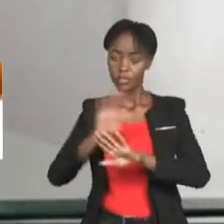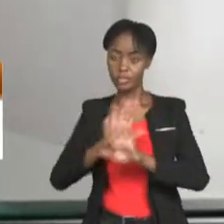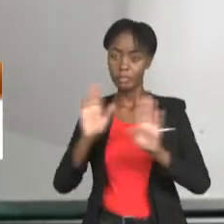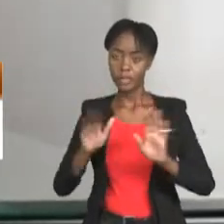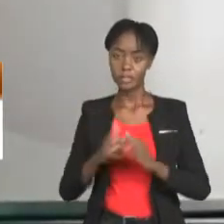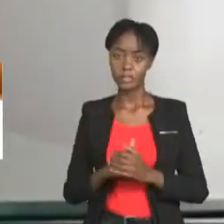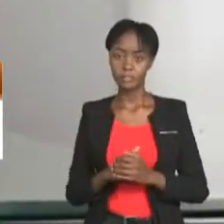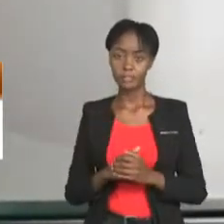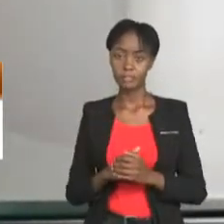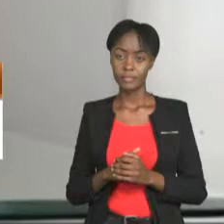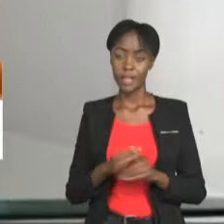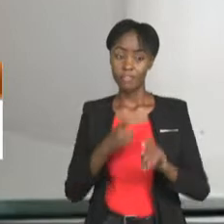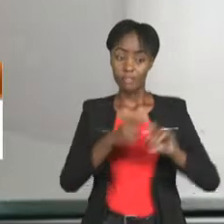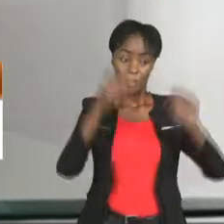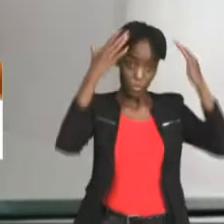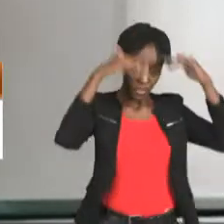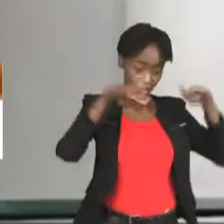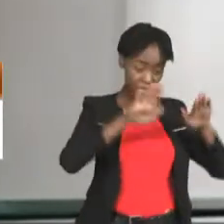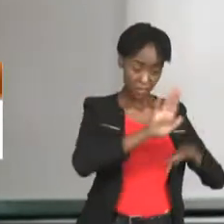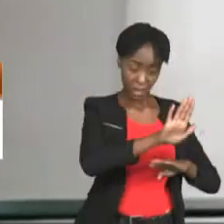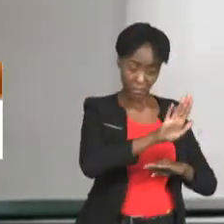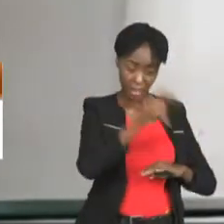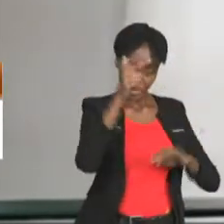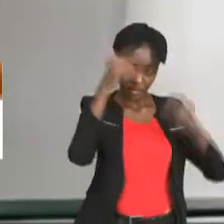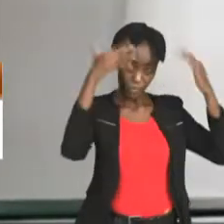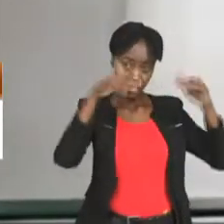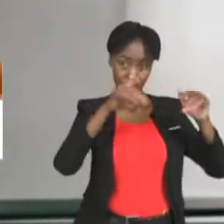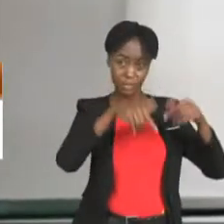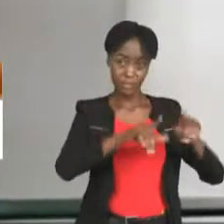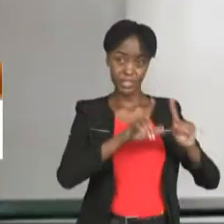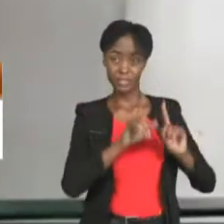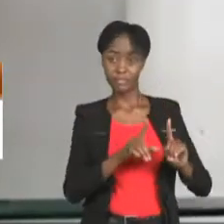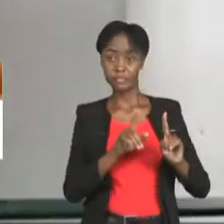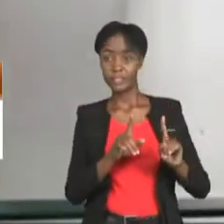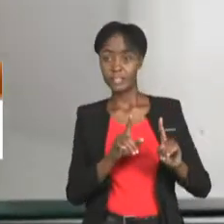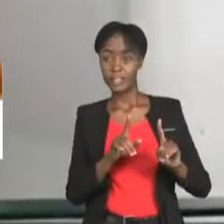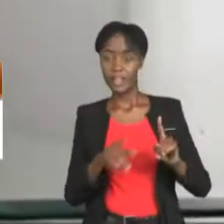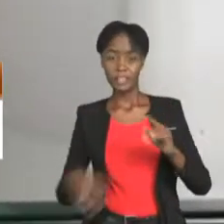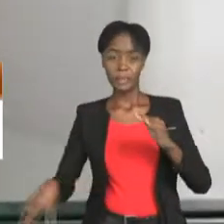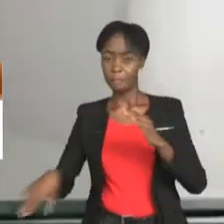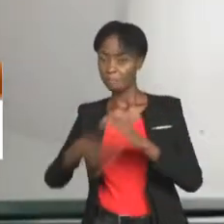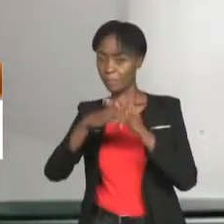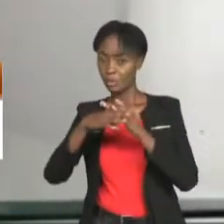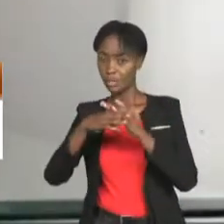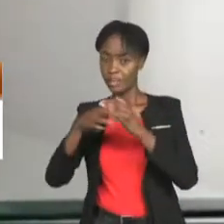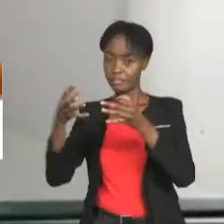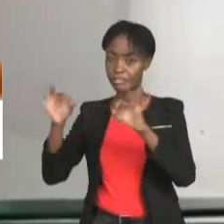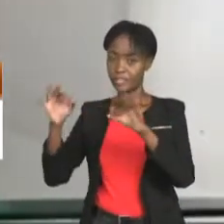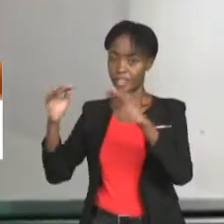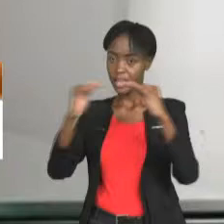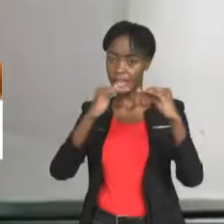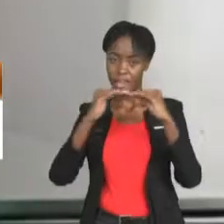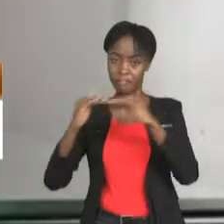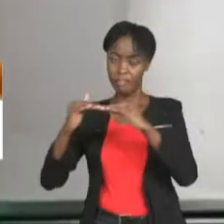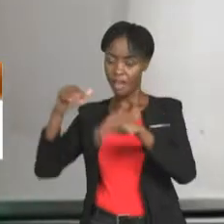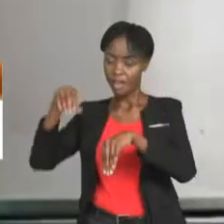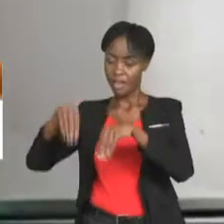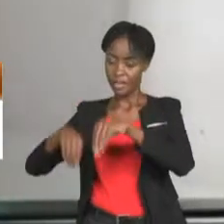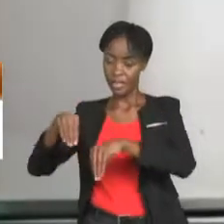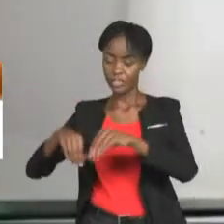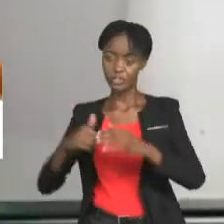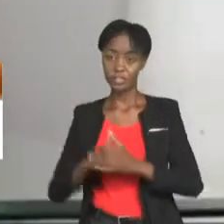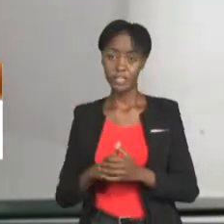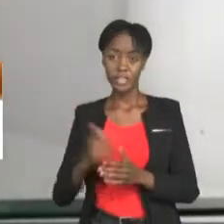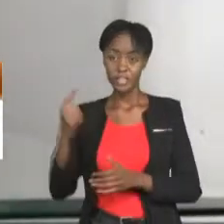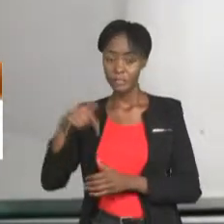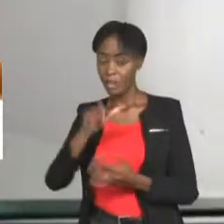for Museveni and his regime, they have eliminated the words free and fair. We therefore